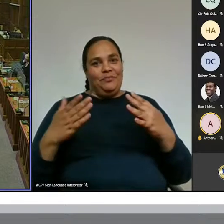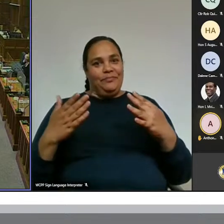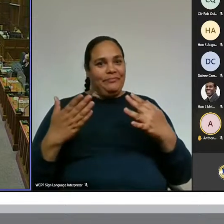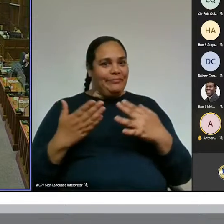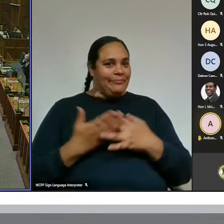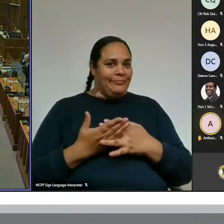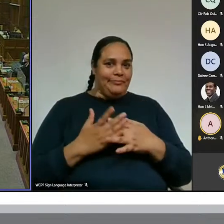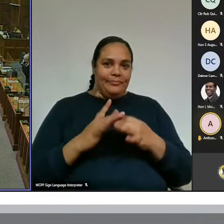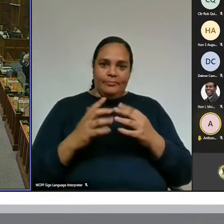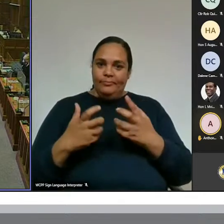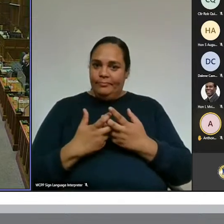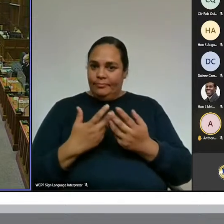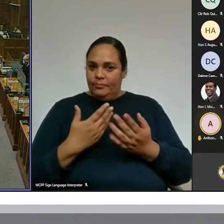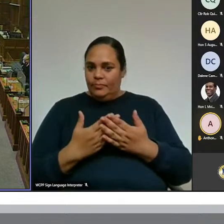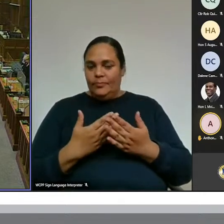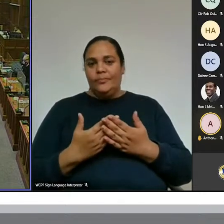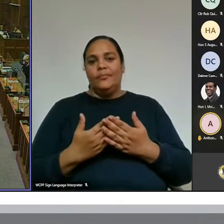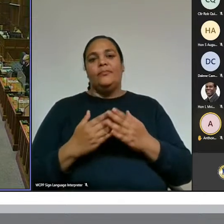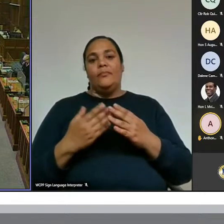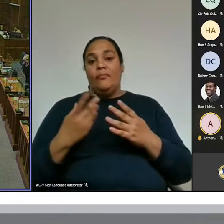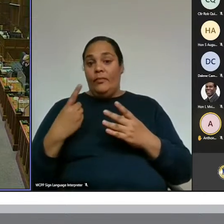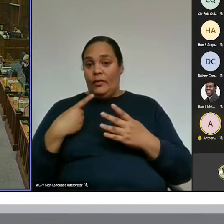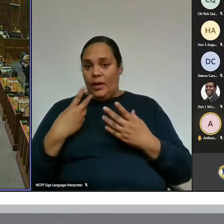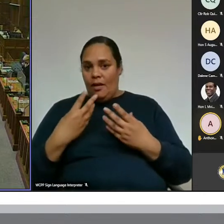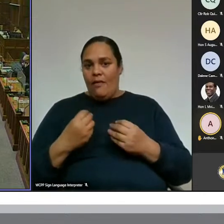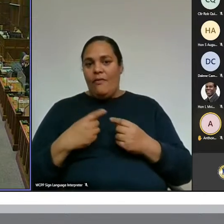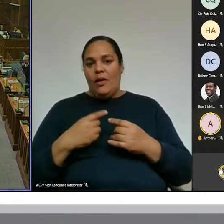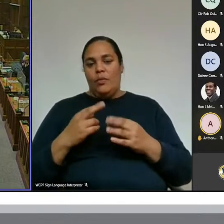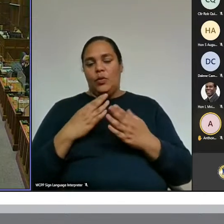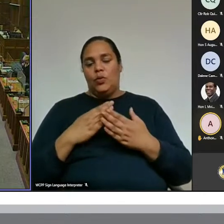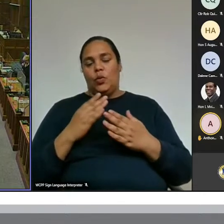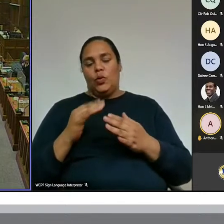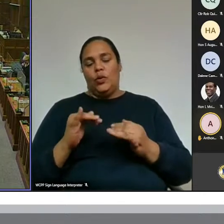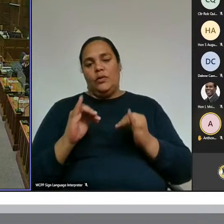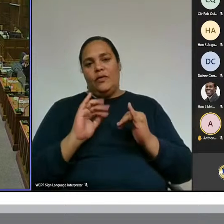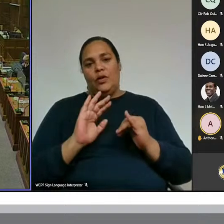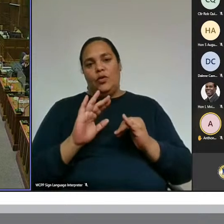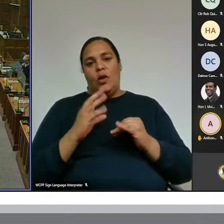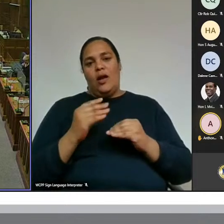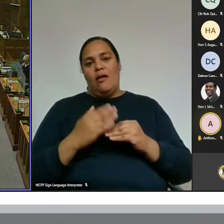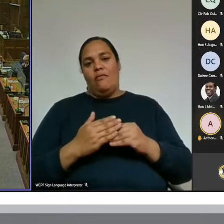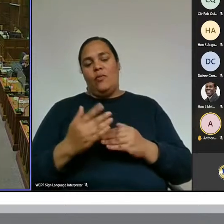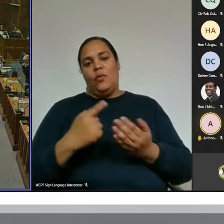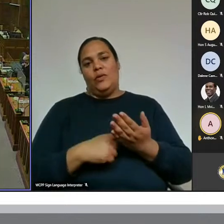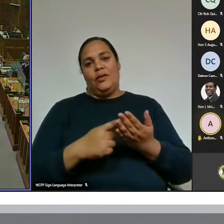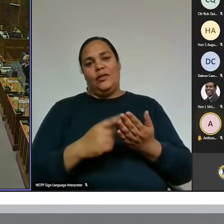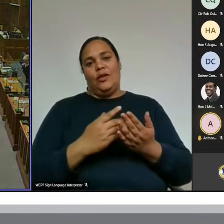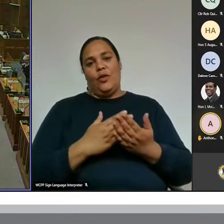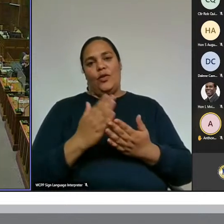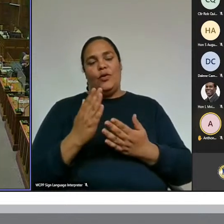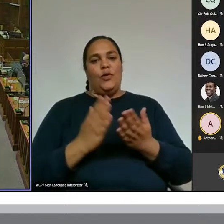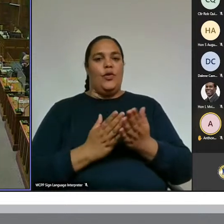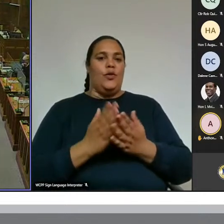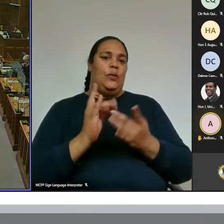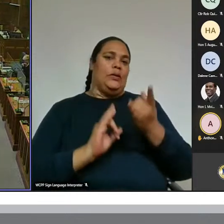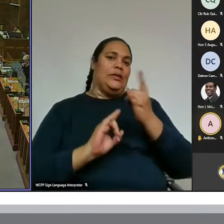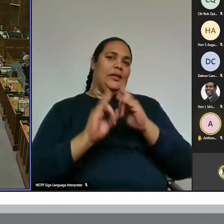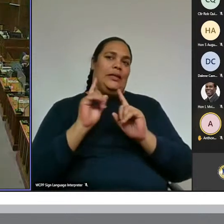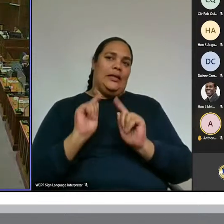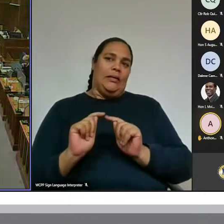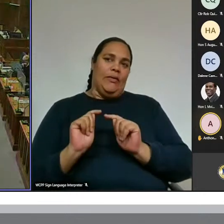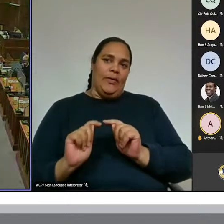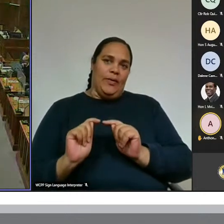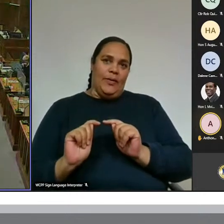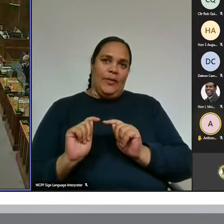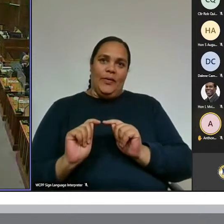Quintus, and I'm sure the invitation to have further discussion for the City of Cape Town will